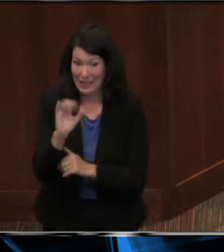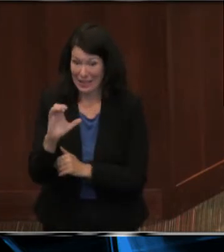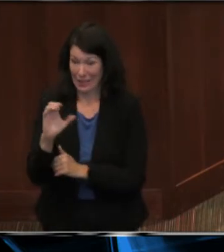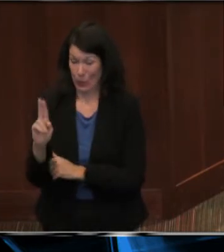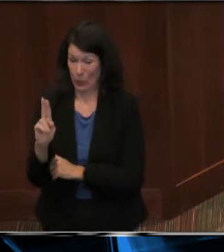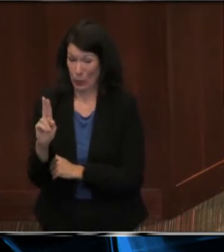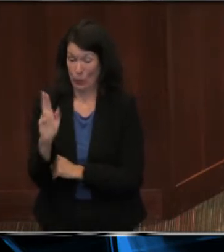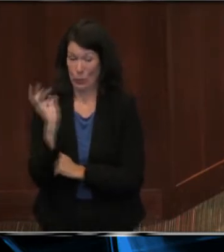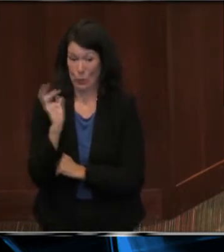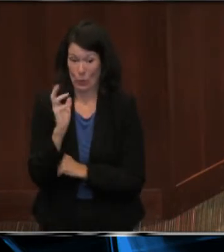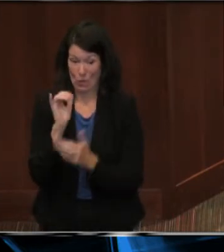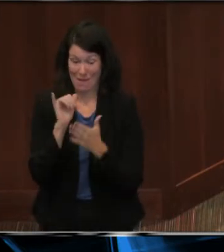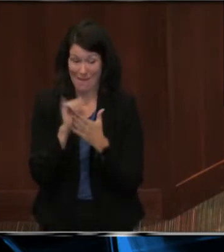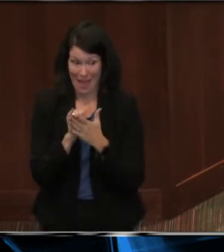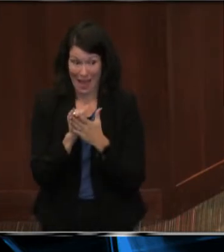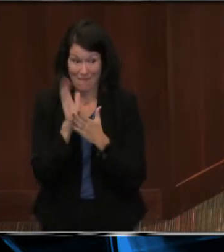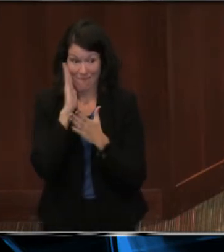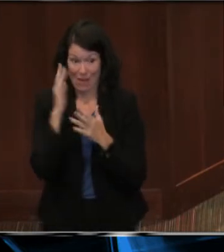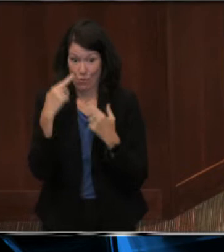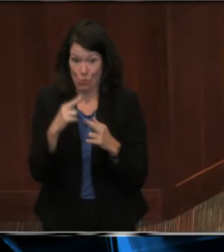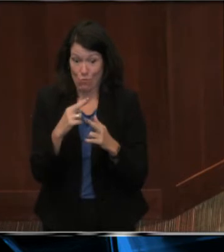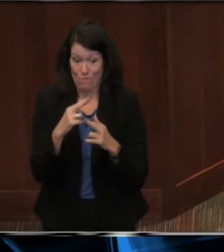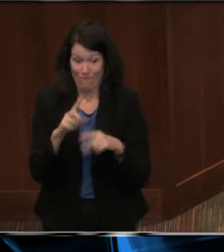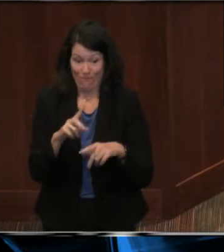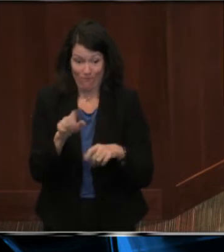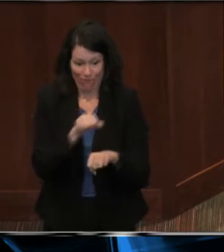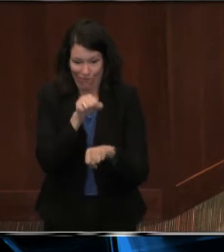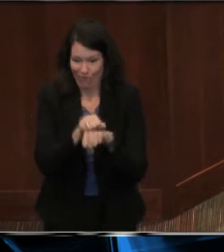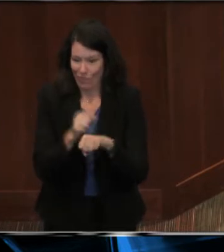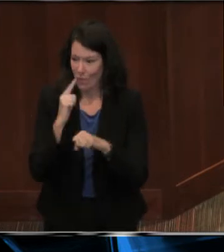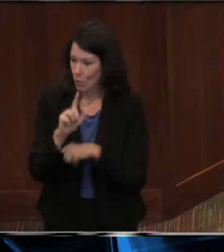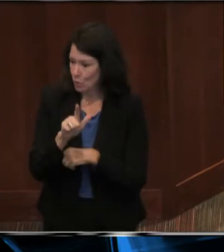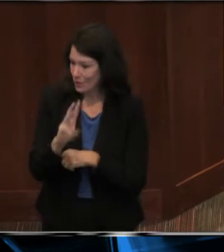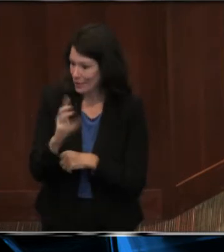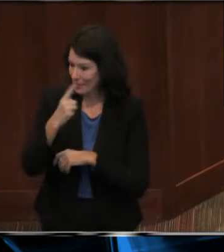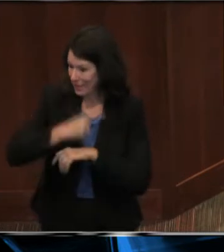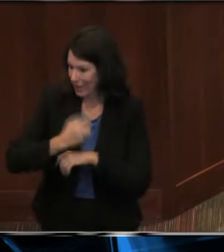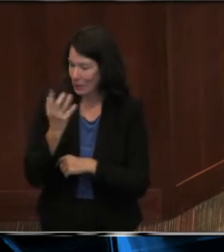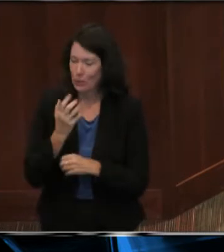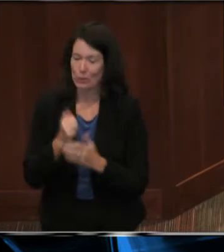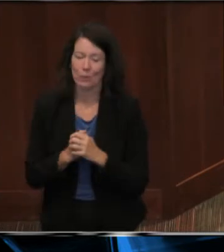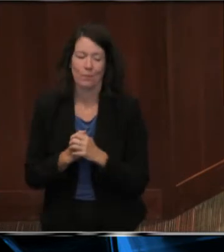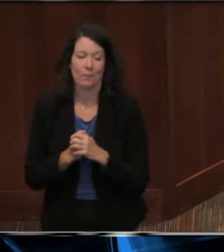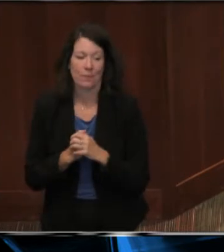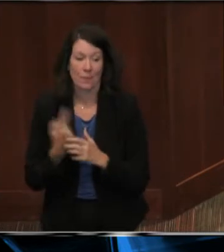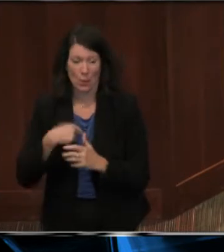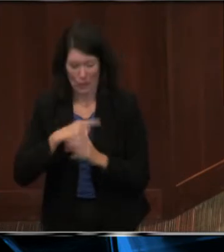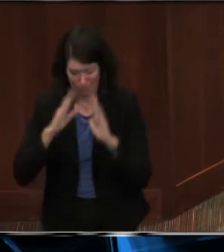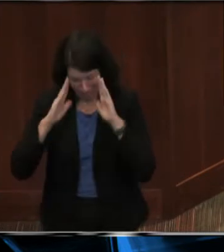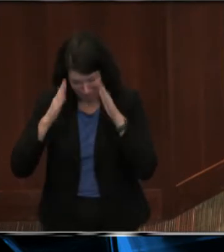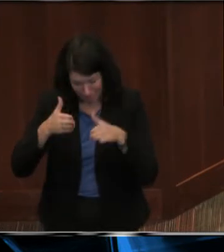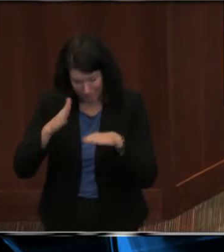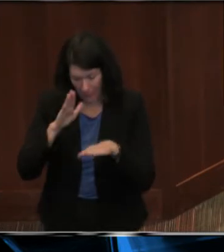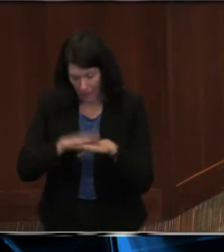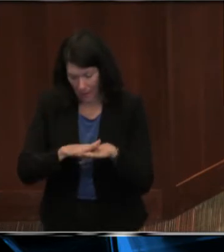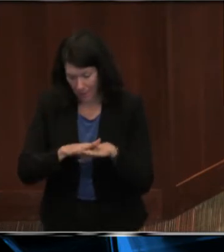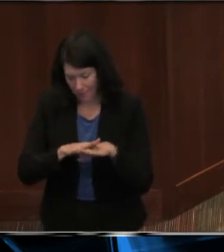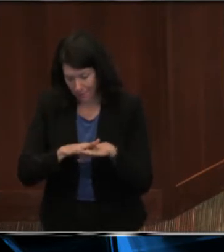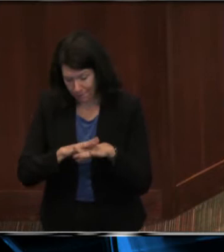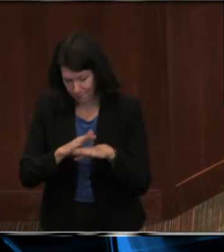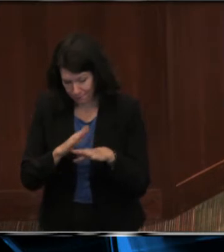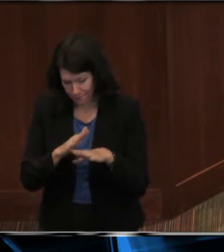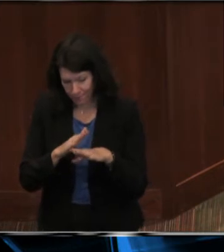that vent is taken for 26 days each time a patient comes in. And so one of the things that we really concentrate on